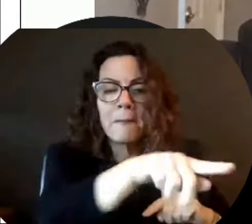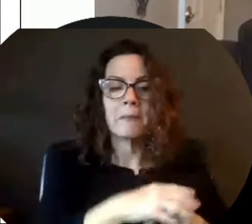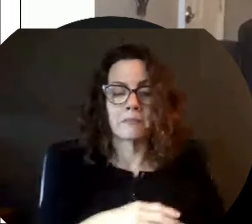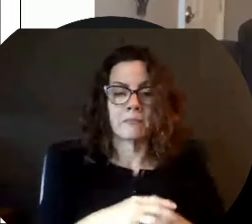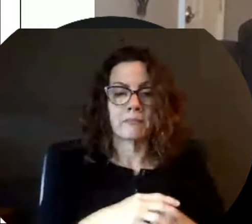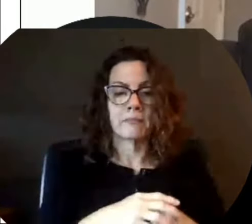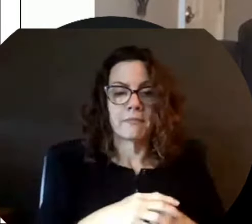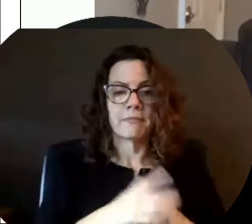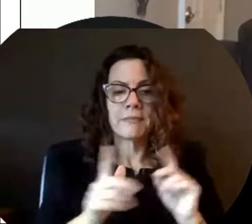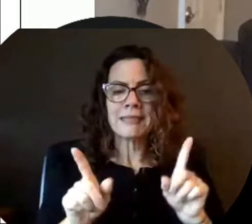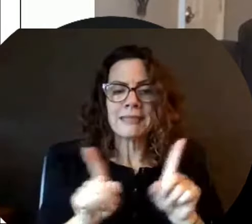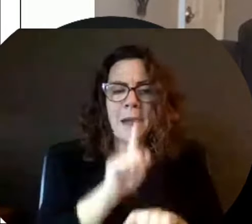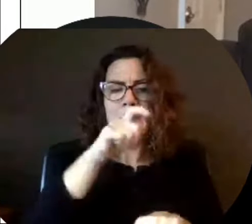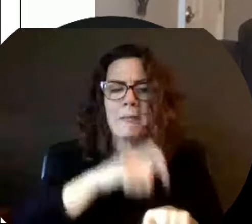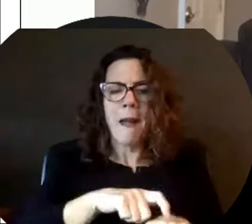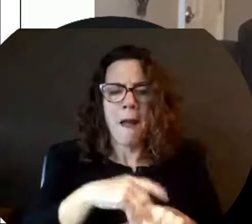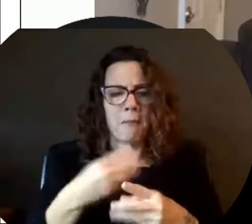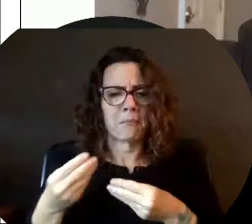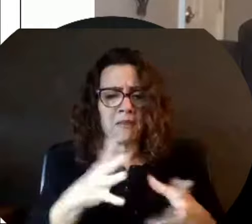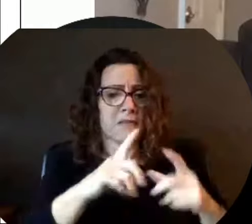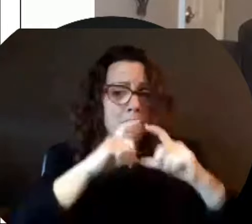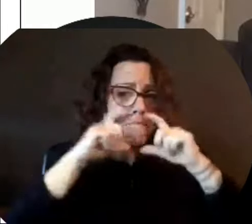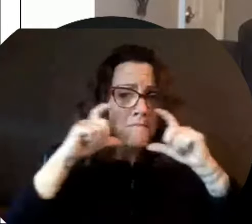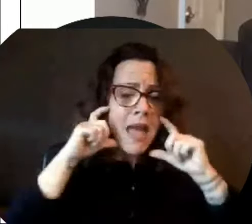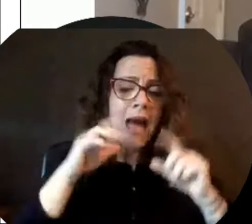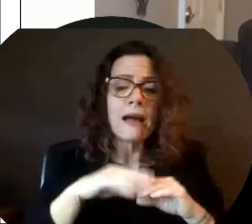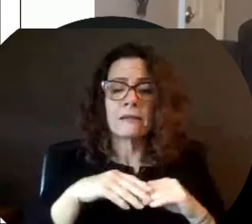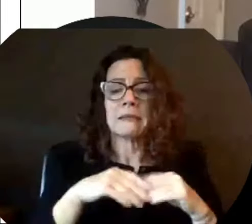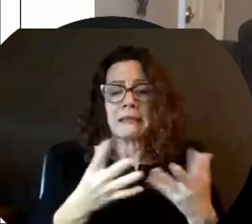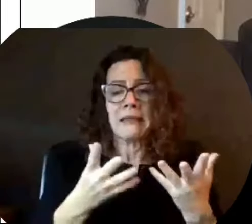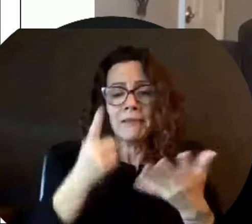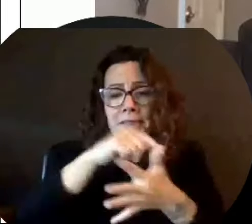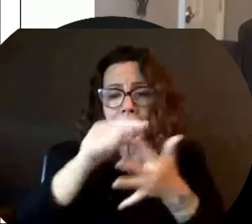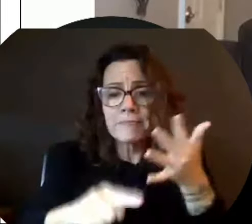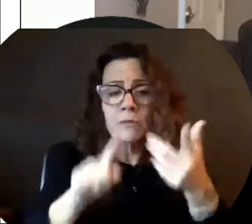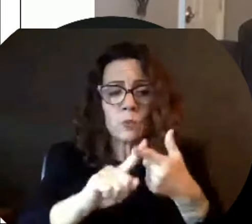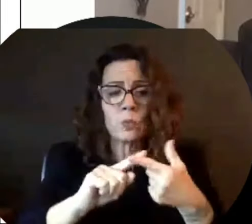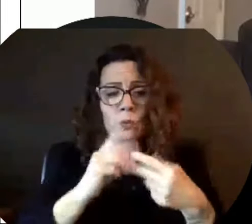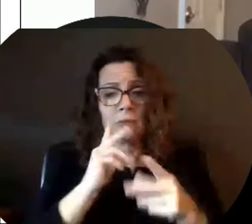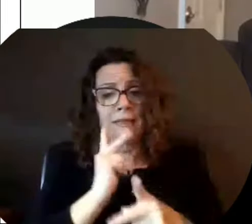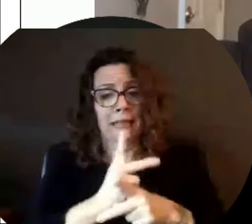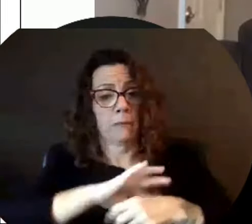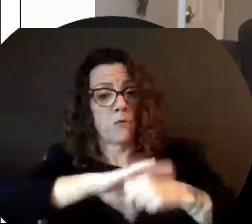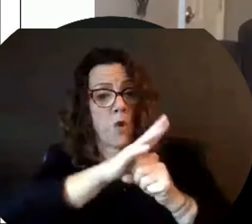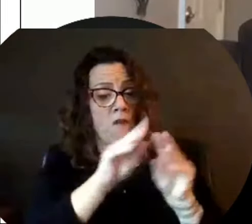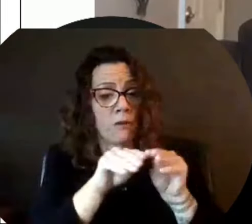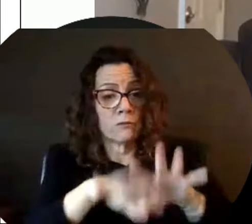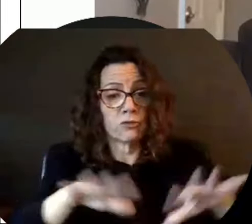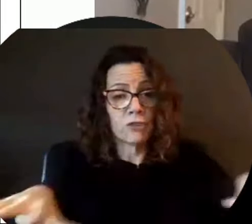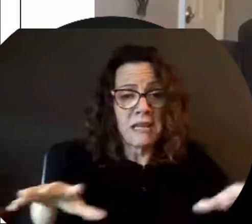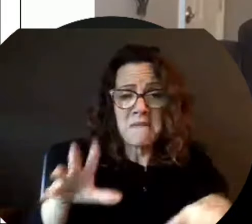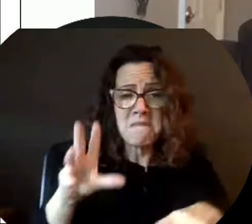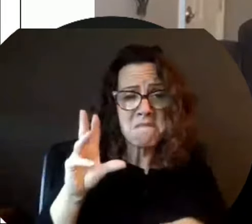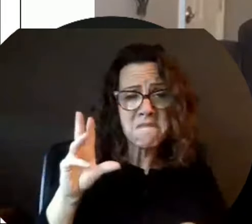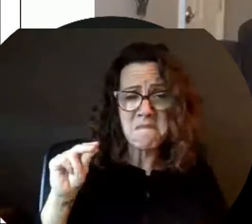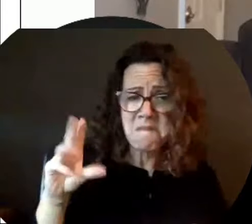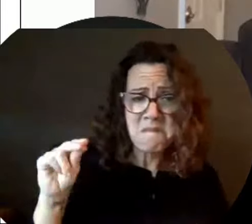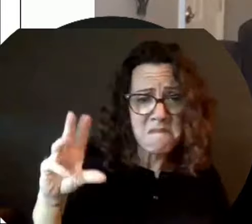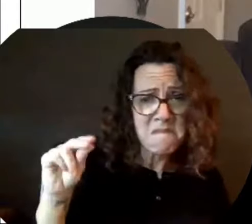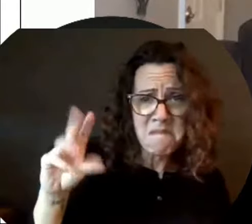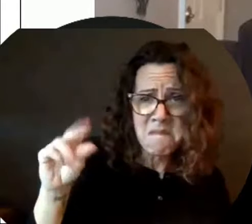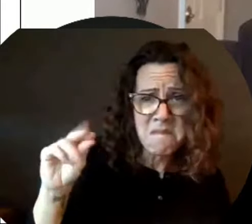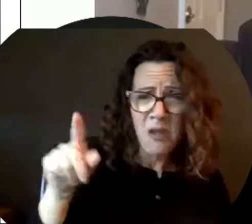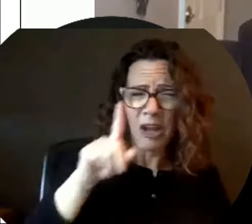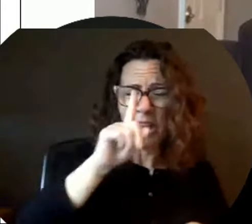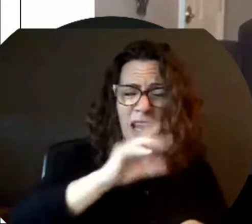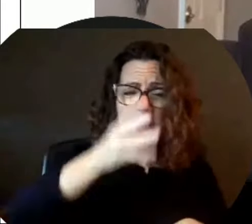from spreading. So that, like, that is also, in a way, devouring people's bodies. That's taking that and, like, that experiment, using that